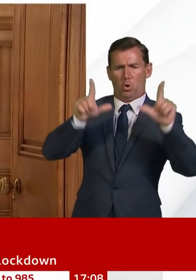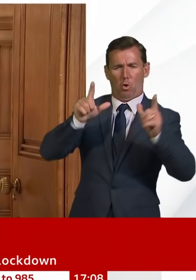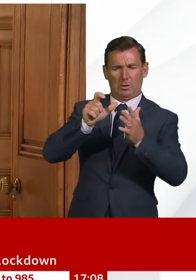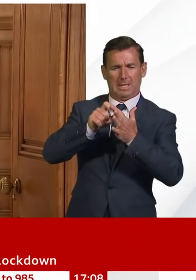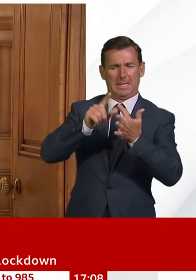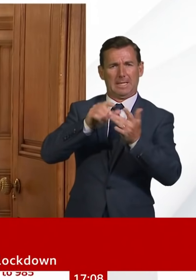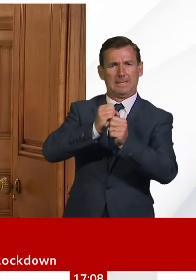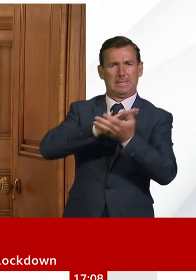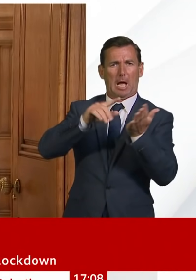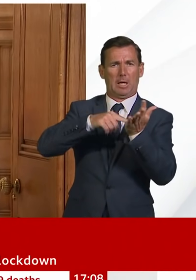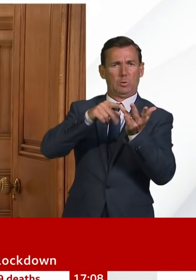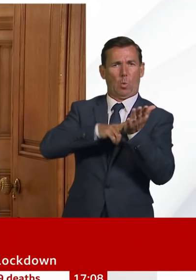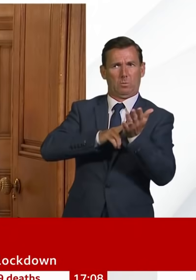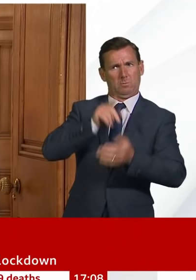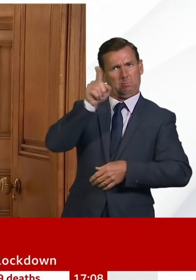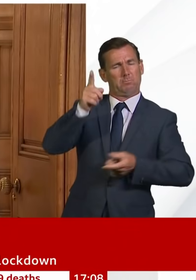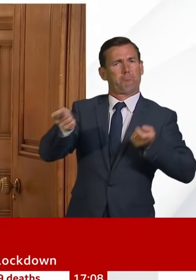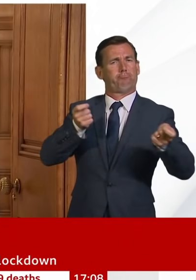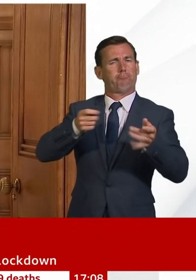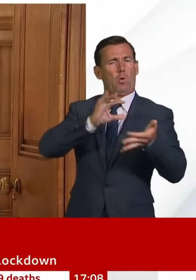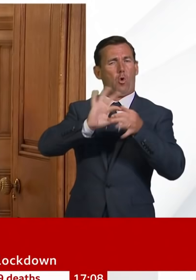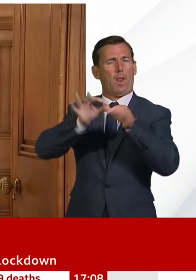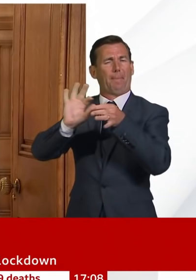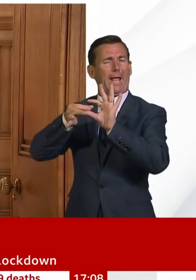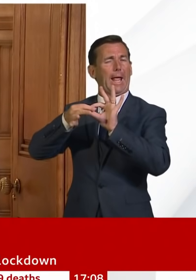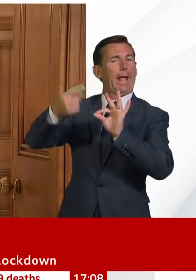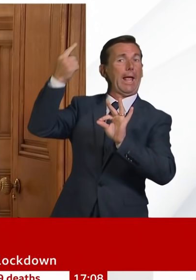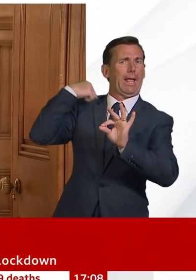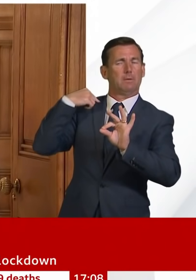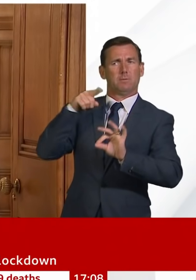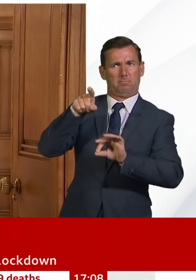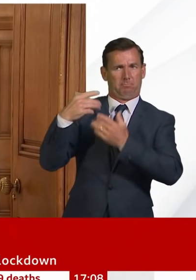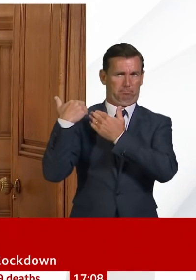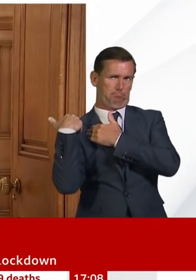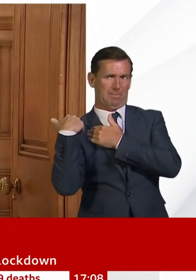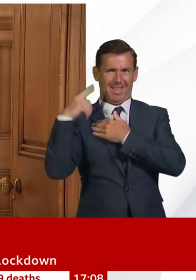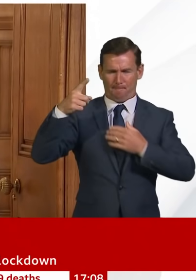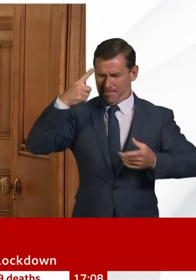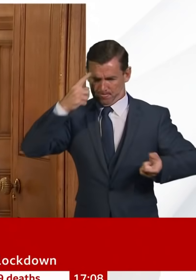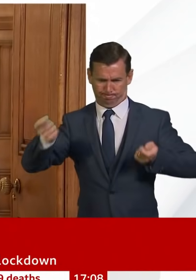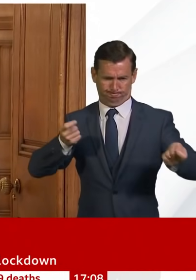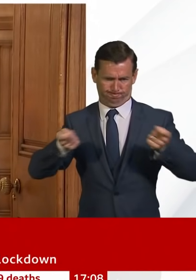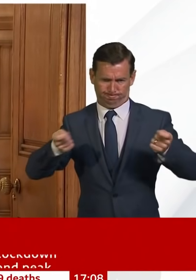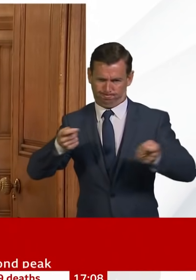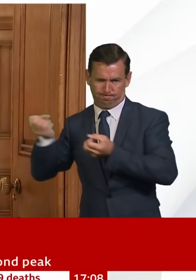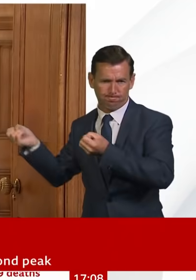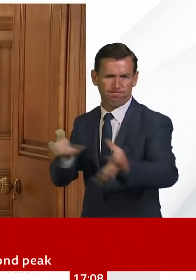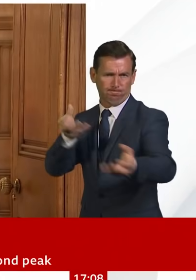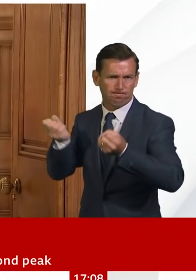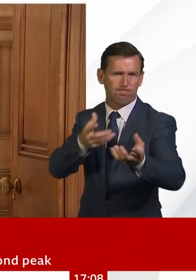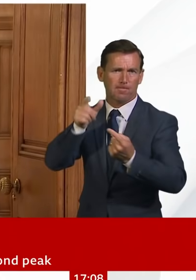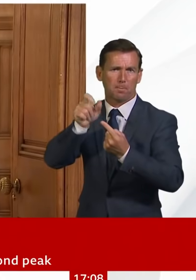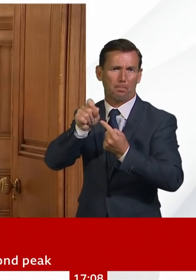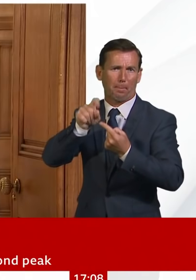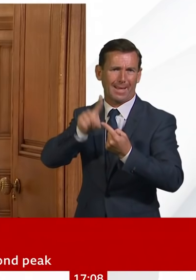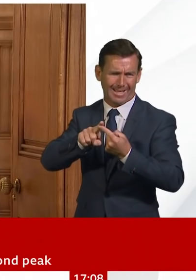Olympics, for stepping forward to lead this national effort and deliver once again for his country. The second area I want